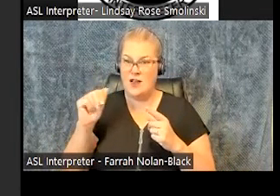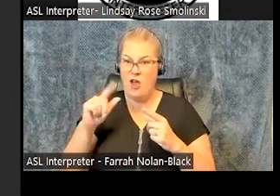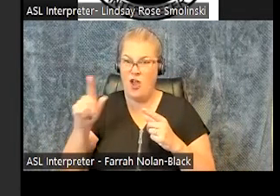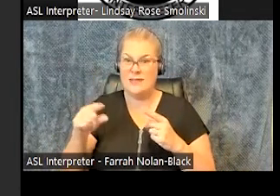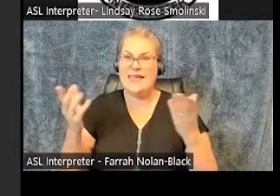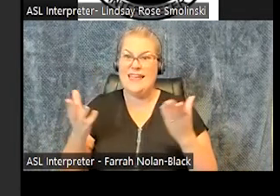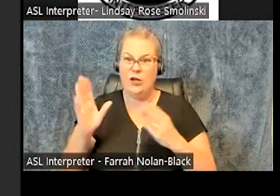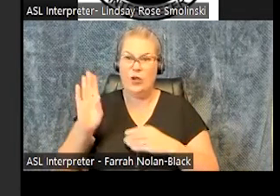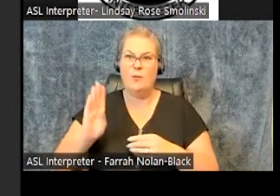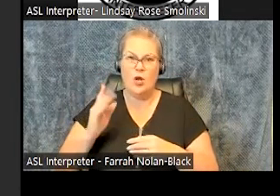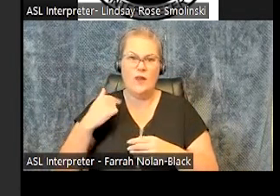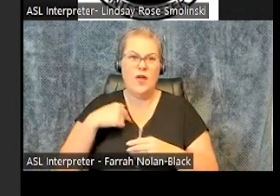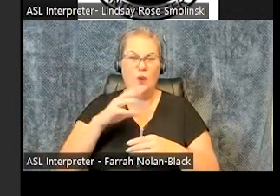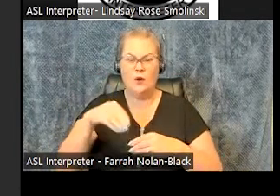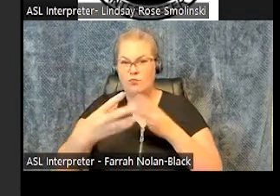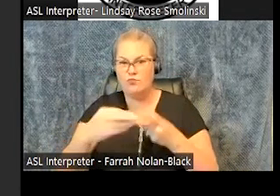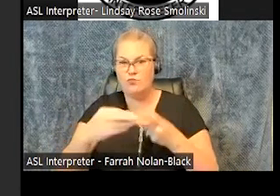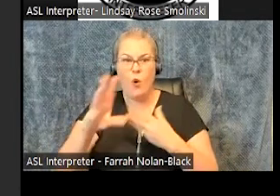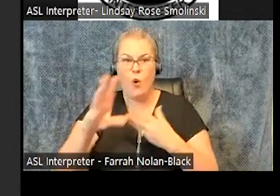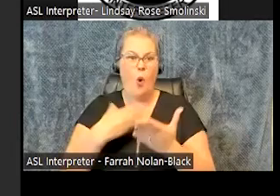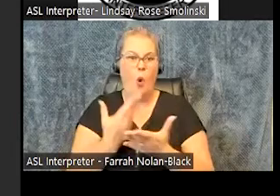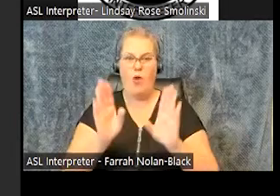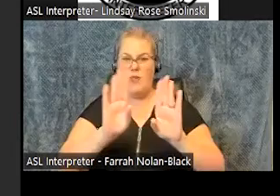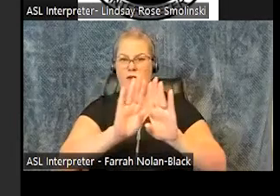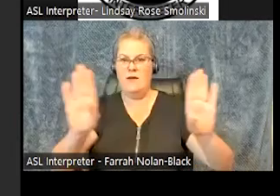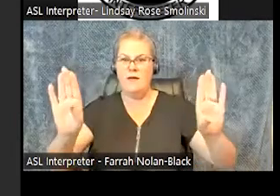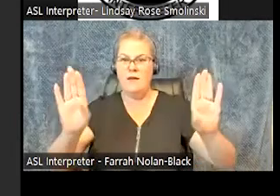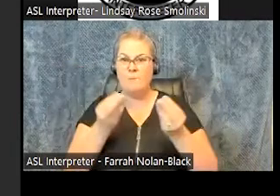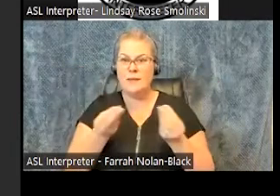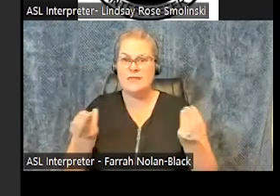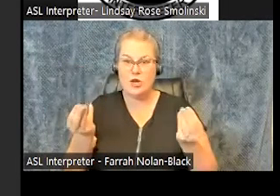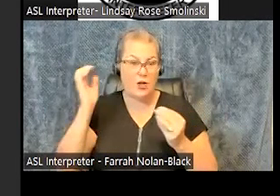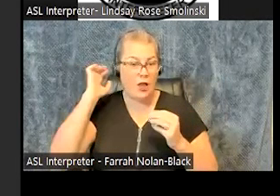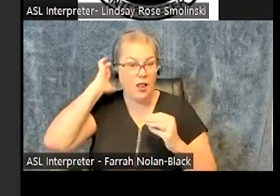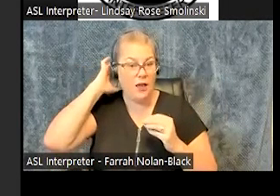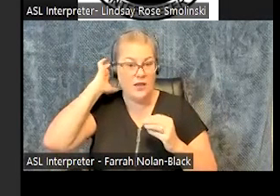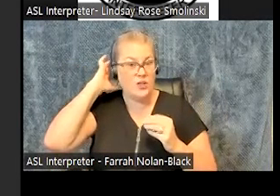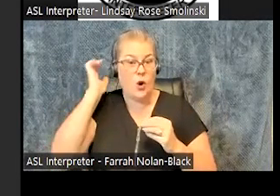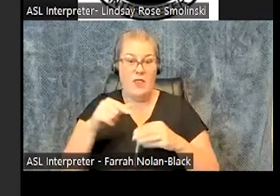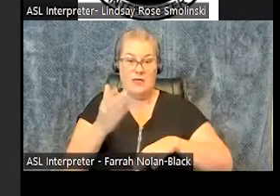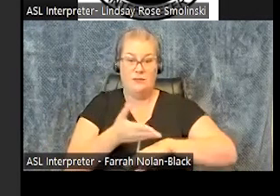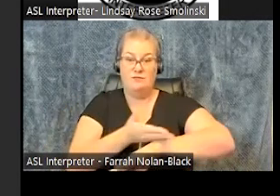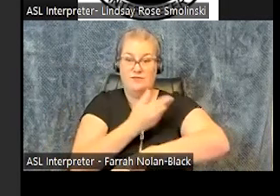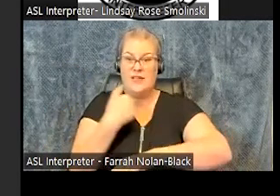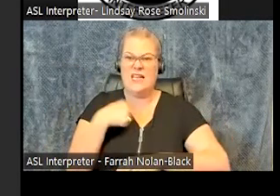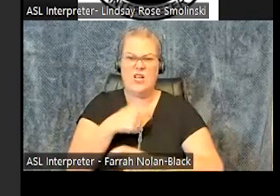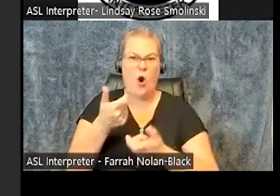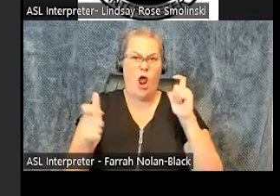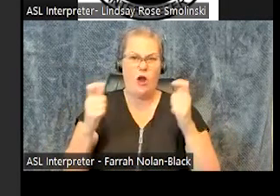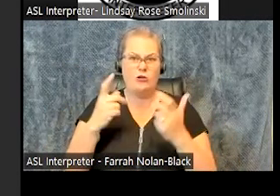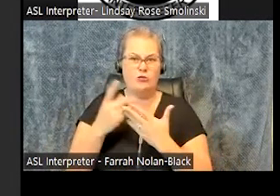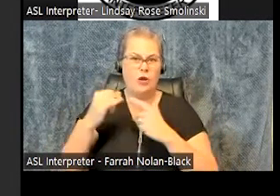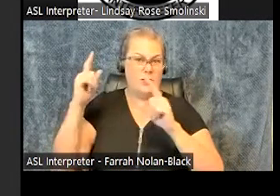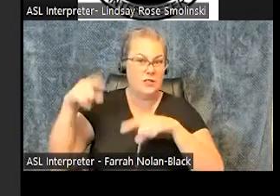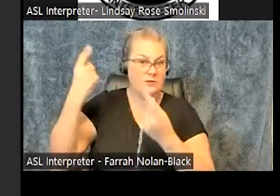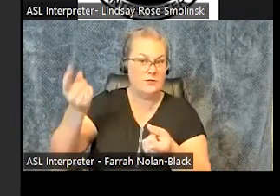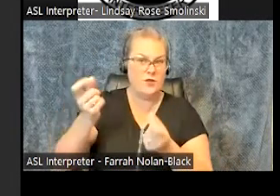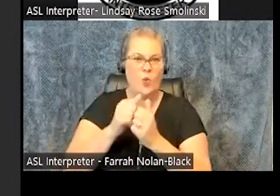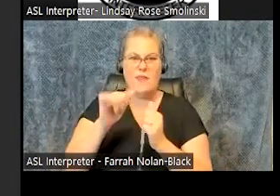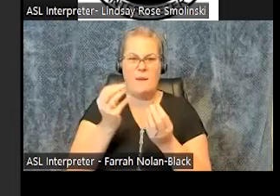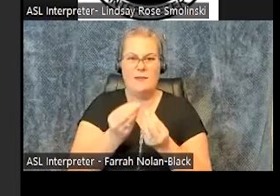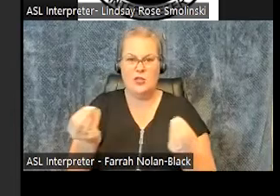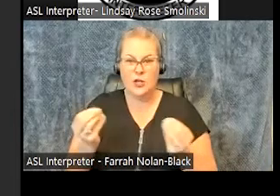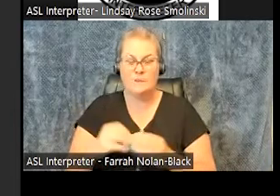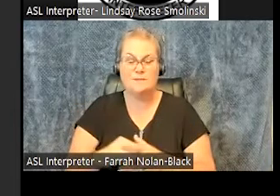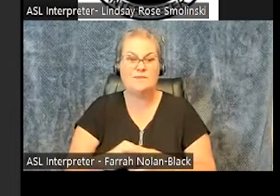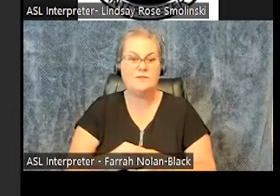all the siding material. So that's currently undergoing renovations. And that's our largest project to date with that material. So